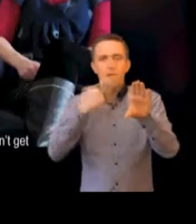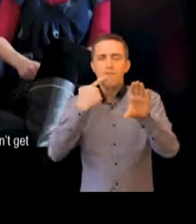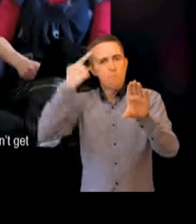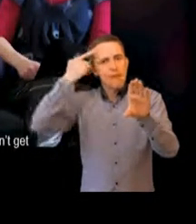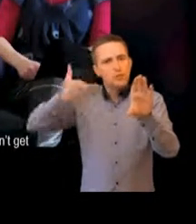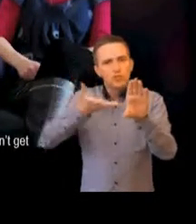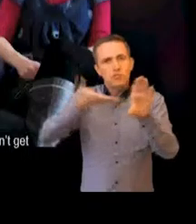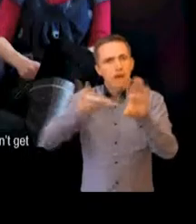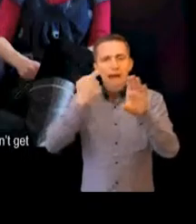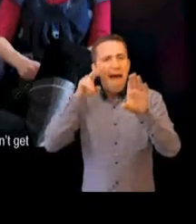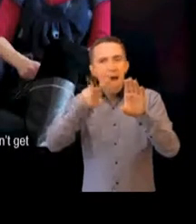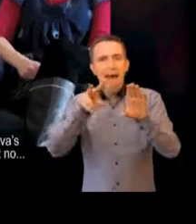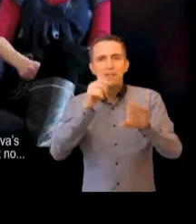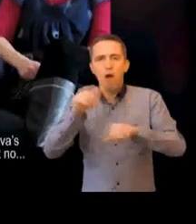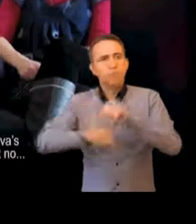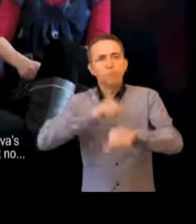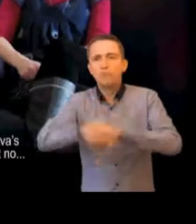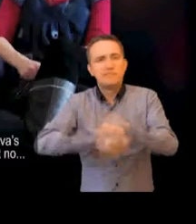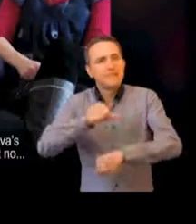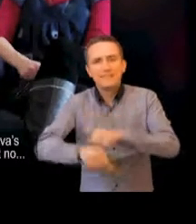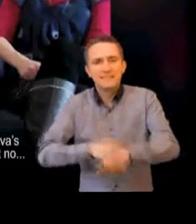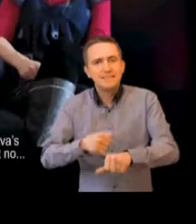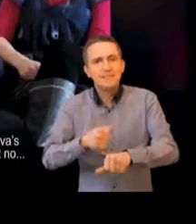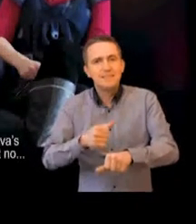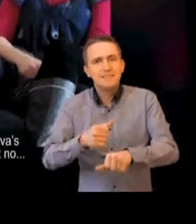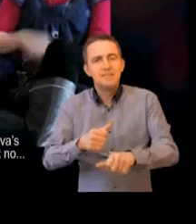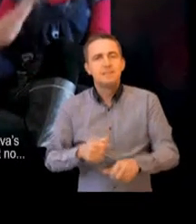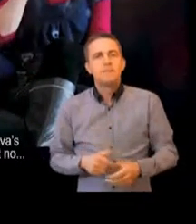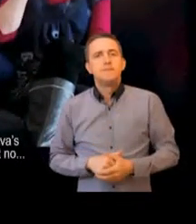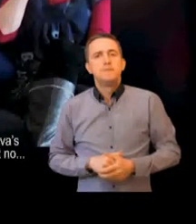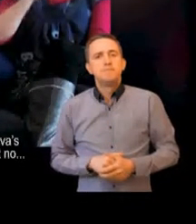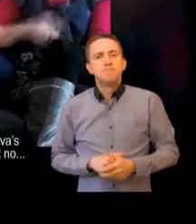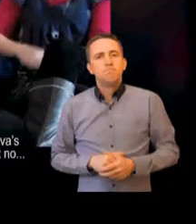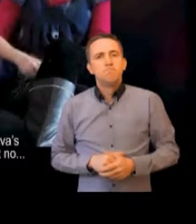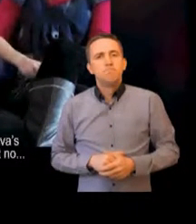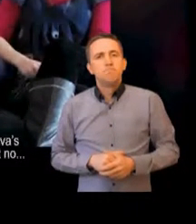vision, I think, is coming on great, although it's so hard to tell with Ava's vision